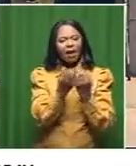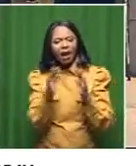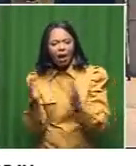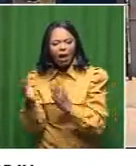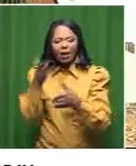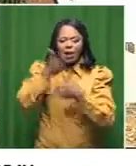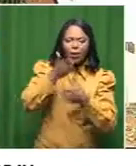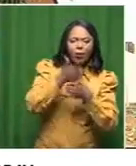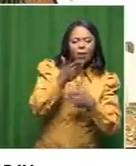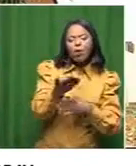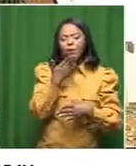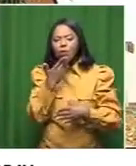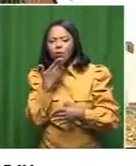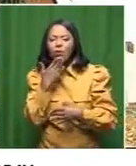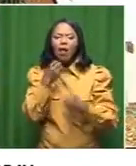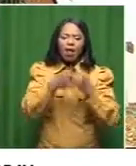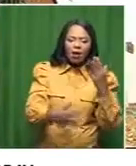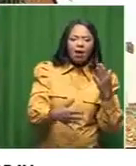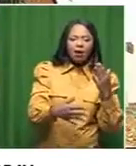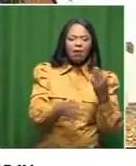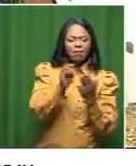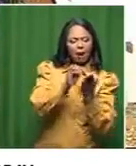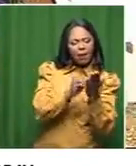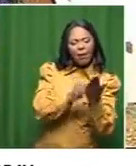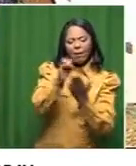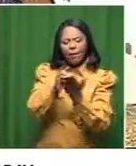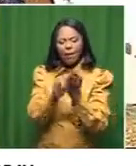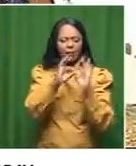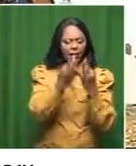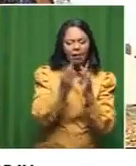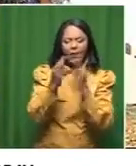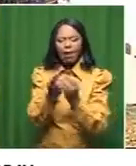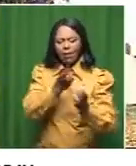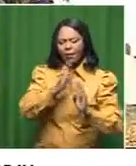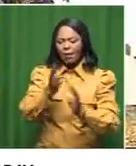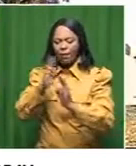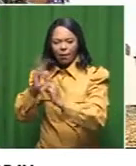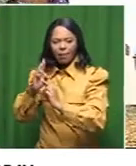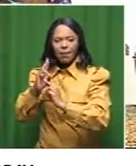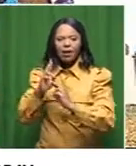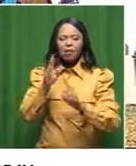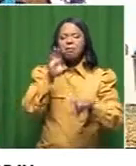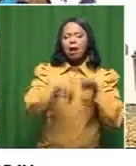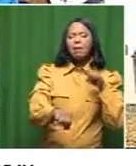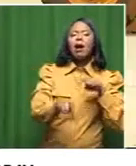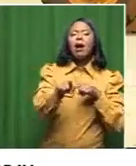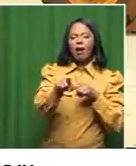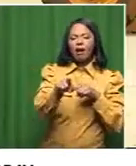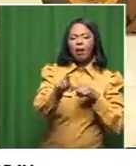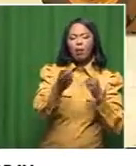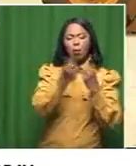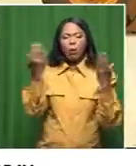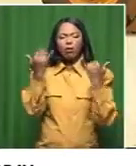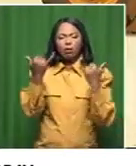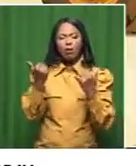started designing our space and our offerings in response to that, and recognized that employment is beyond